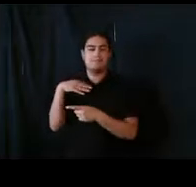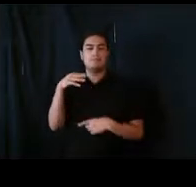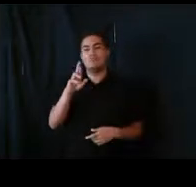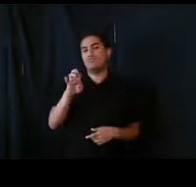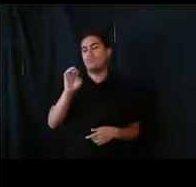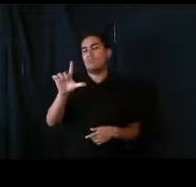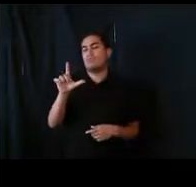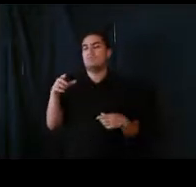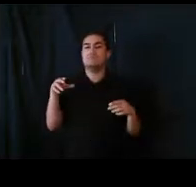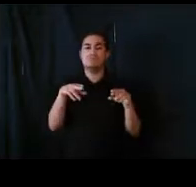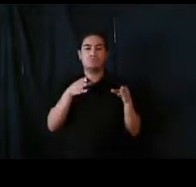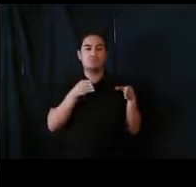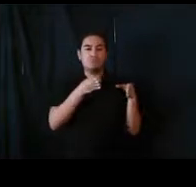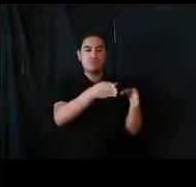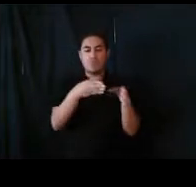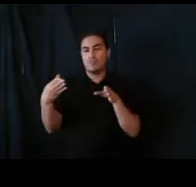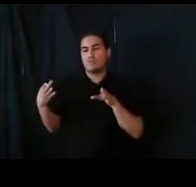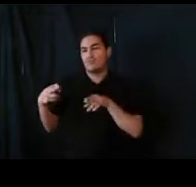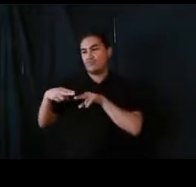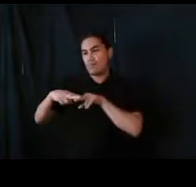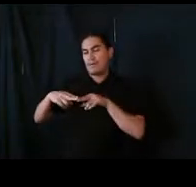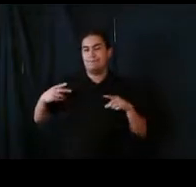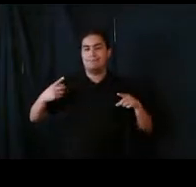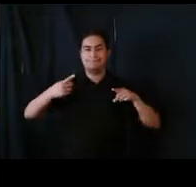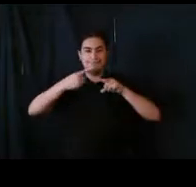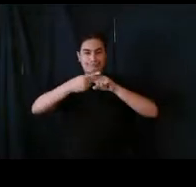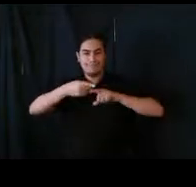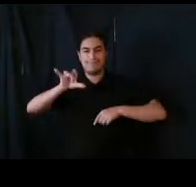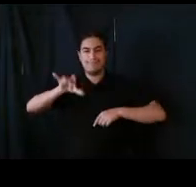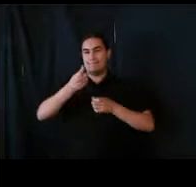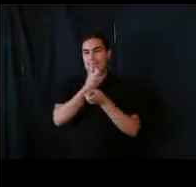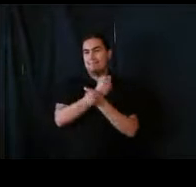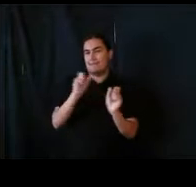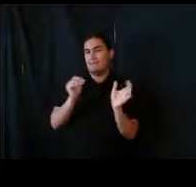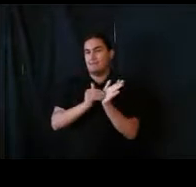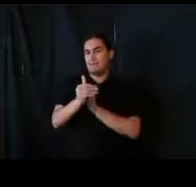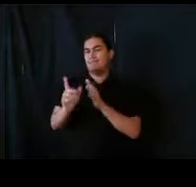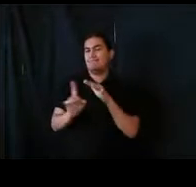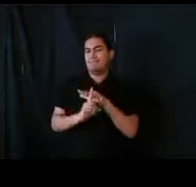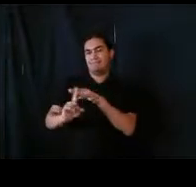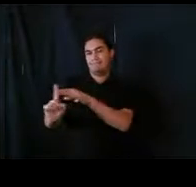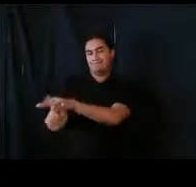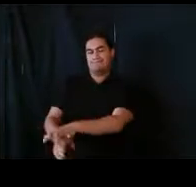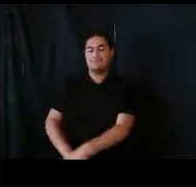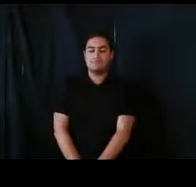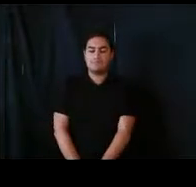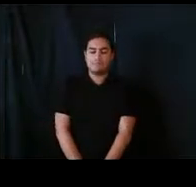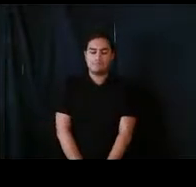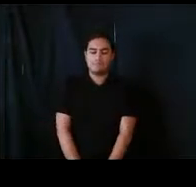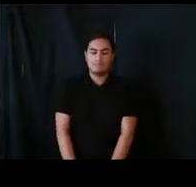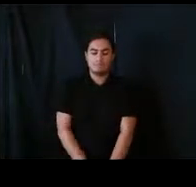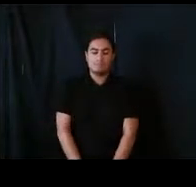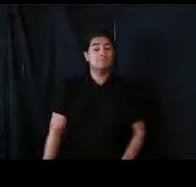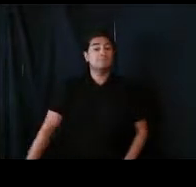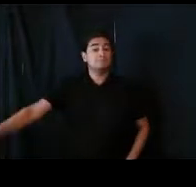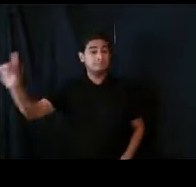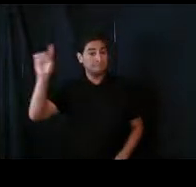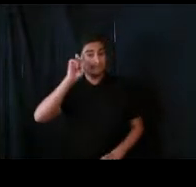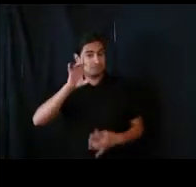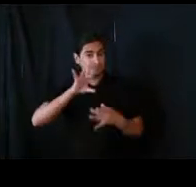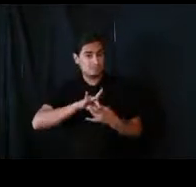intersection and safety around that came up quite frequently um and i think in terms of